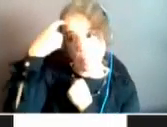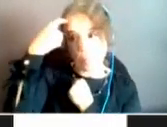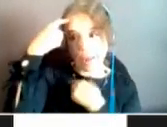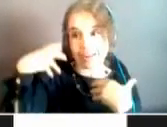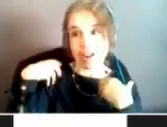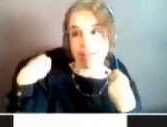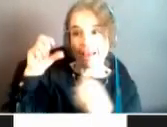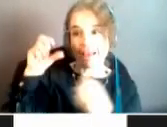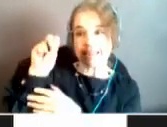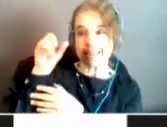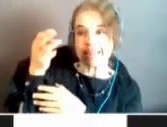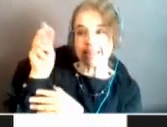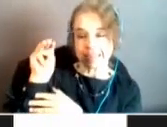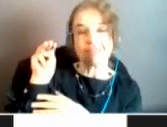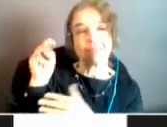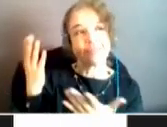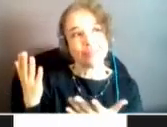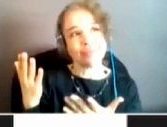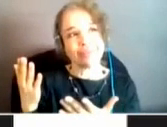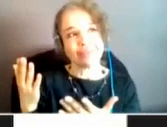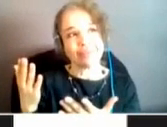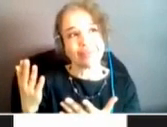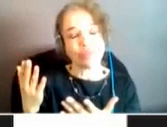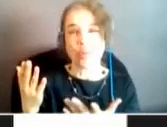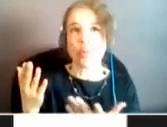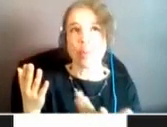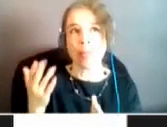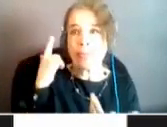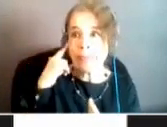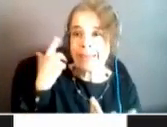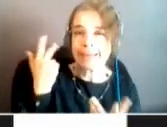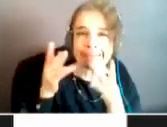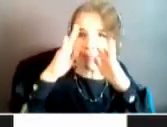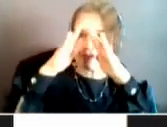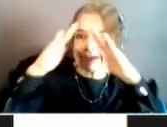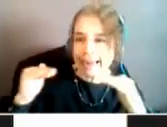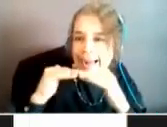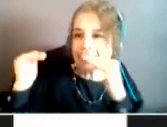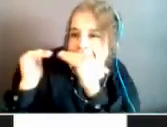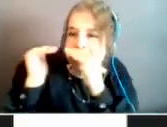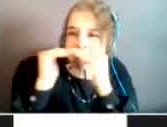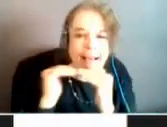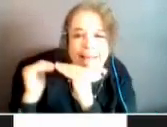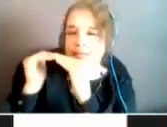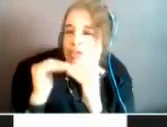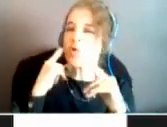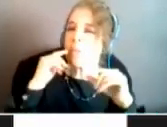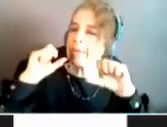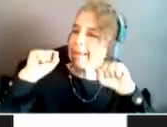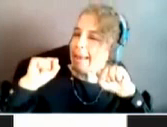system and, you know, is it, you know, dynamic enough to be able